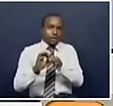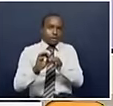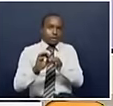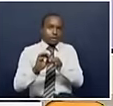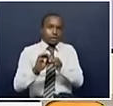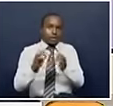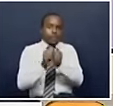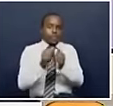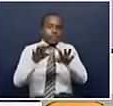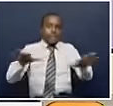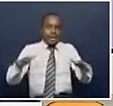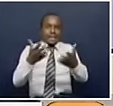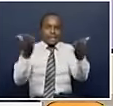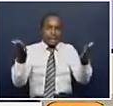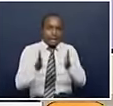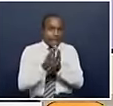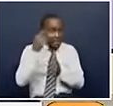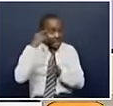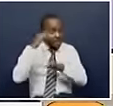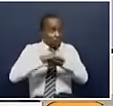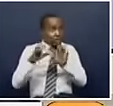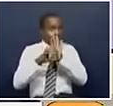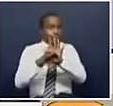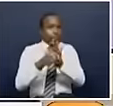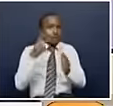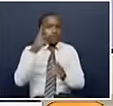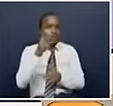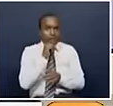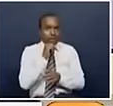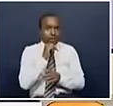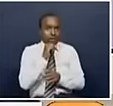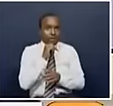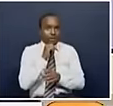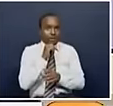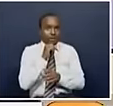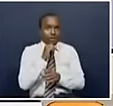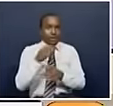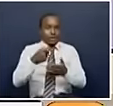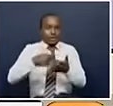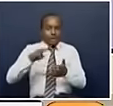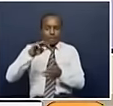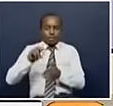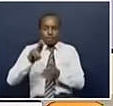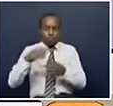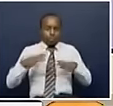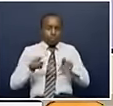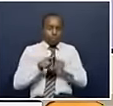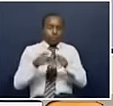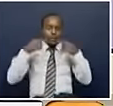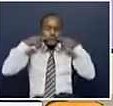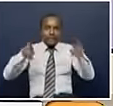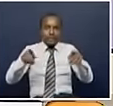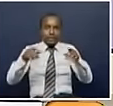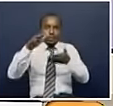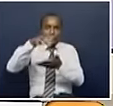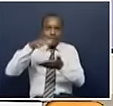to link you with the market. And I'll give you a good example. You've probably seen as they're signing, you know, MOUs with people like Tuskies. Mm-hmm. Why? Because we have the